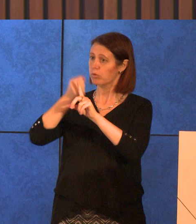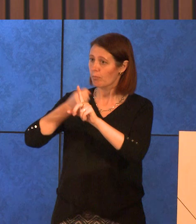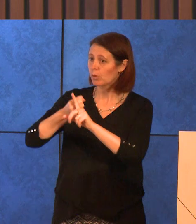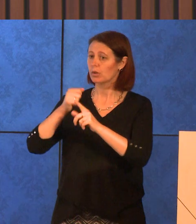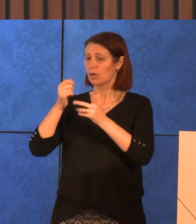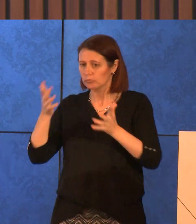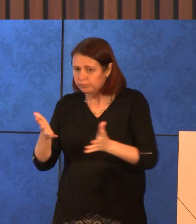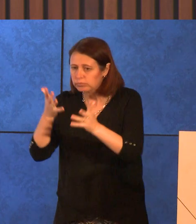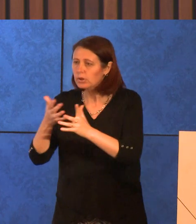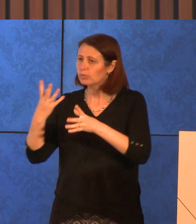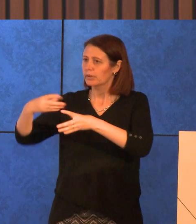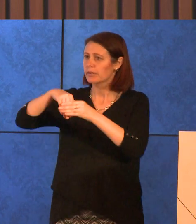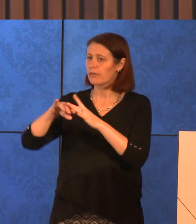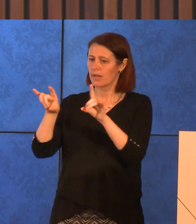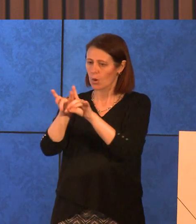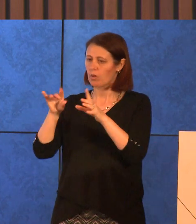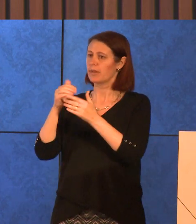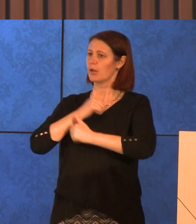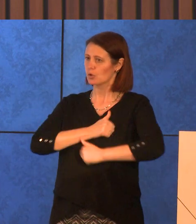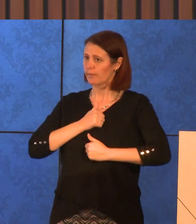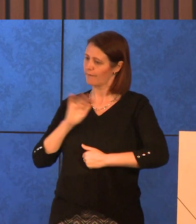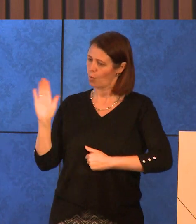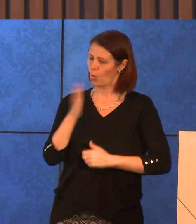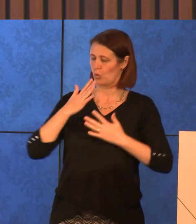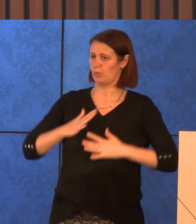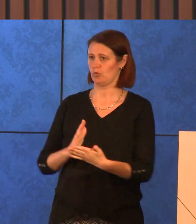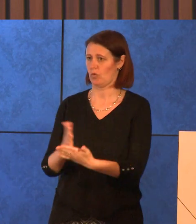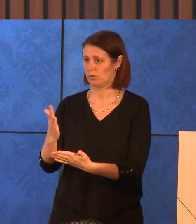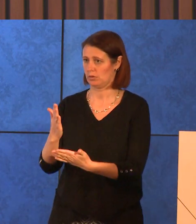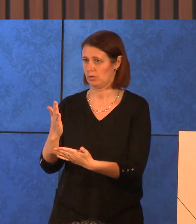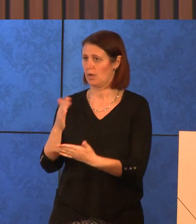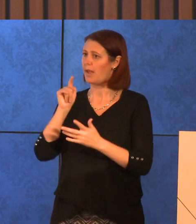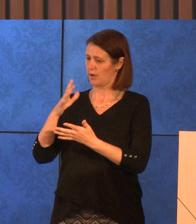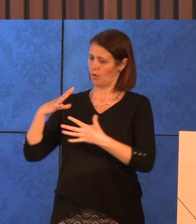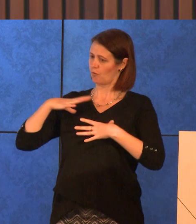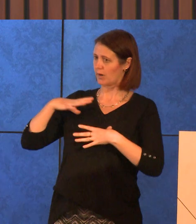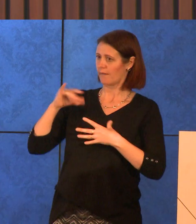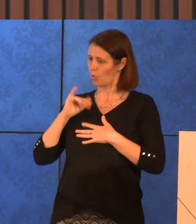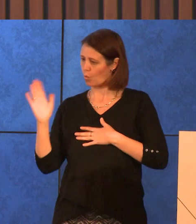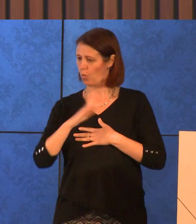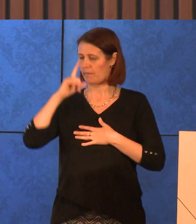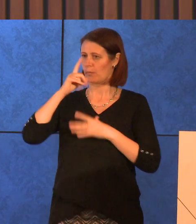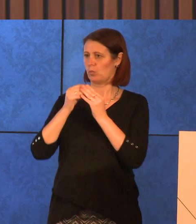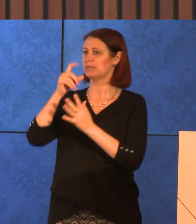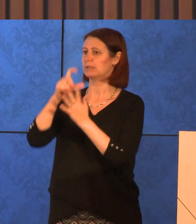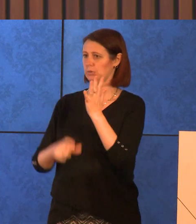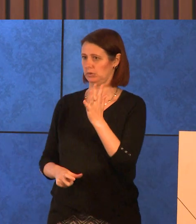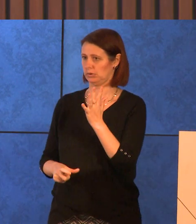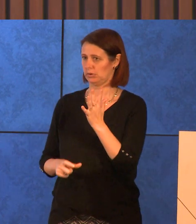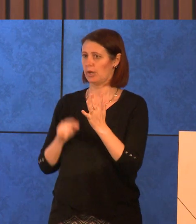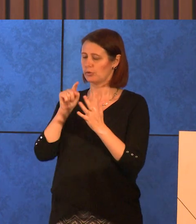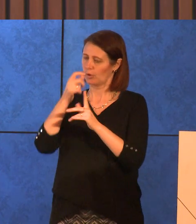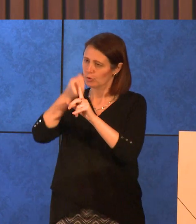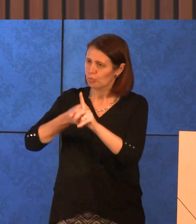ensure the full and equal enjoyment of all human rights and fundamental freedoms by all persons with disabilities, and